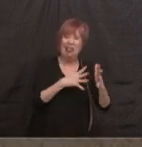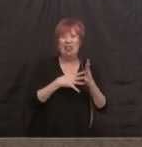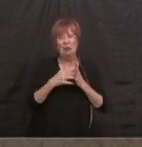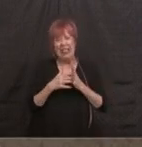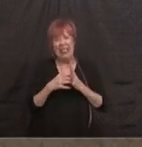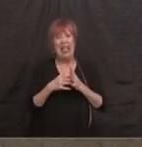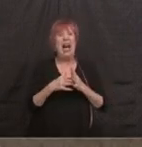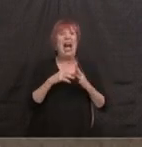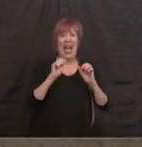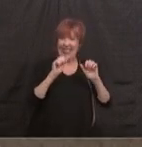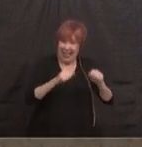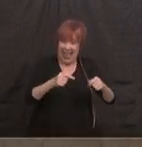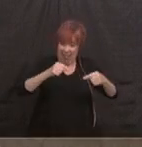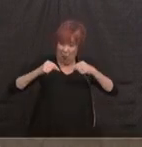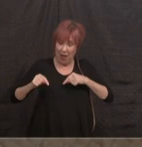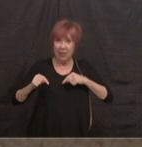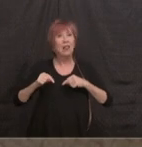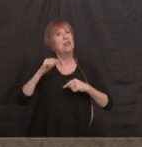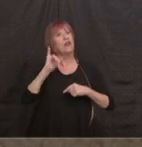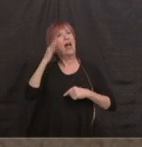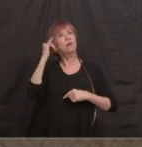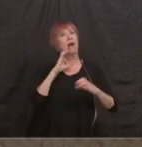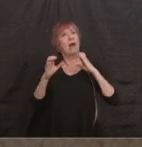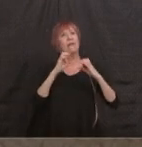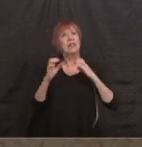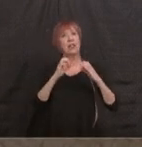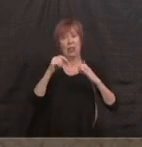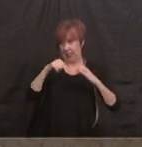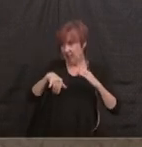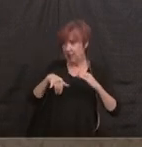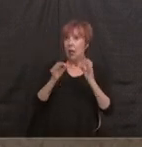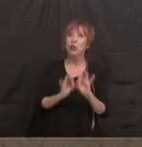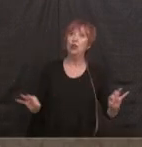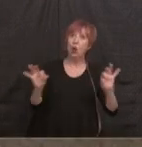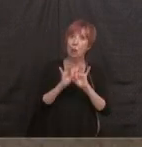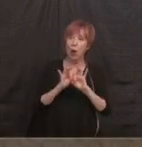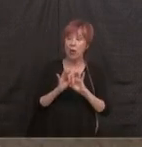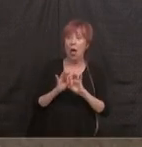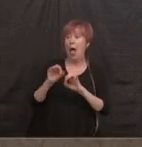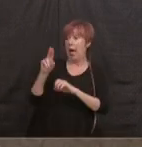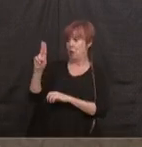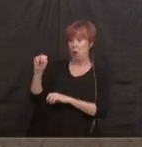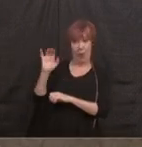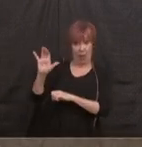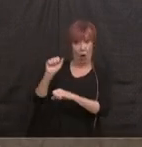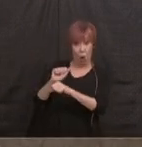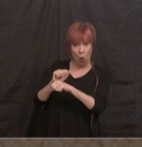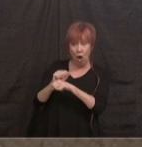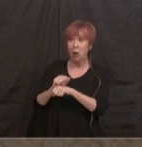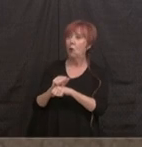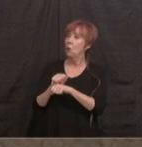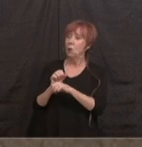and reversible, which makes conversations like this so important, makes the work of the UN essential. It's a privilege that I get